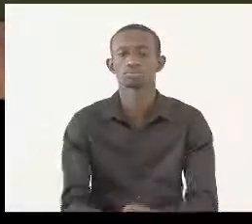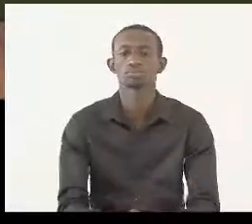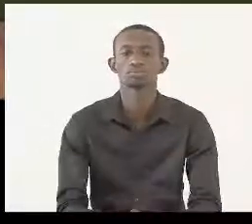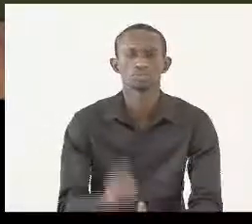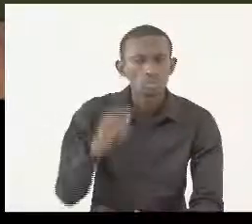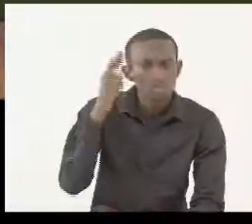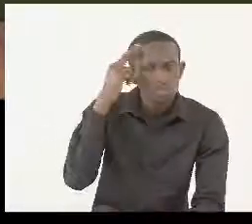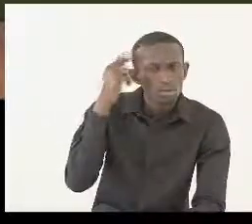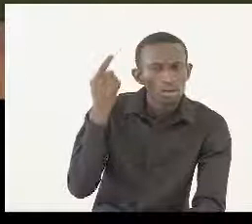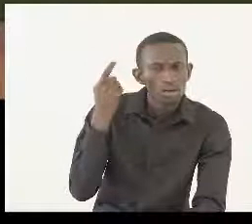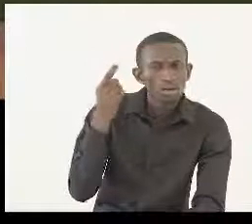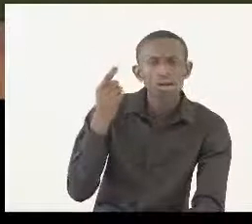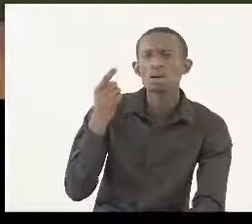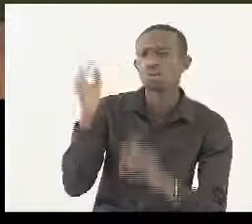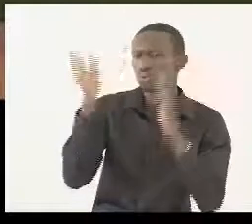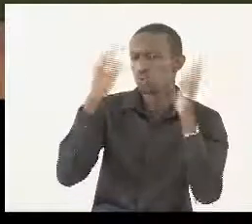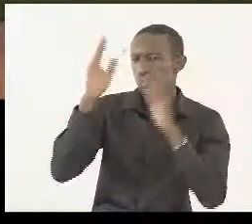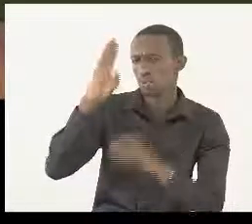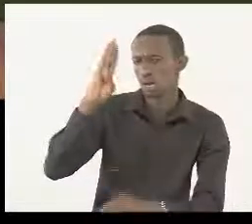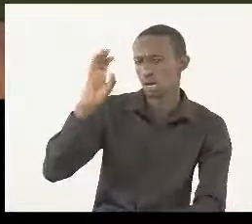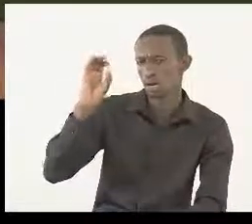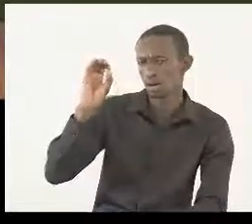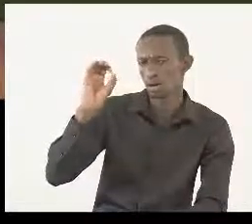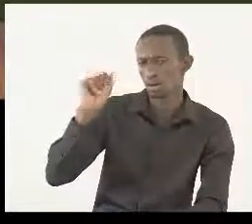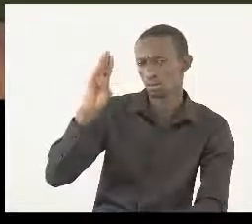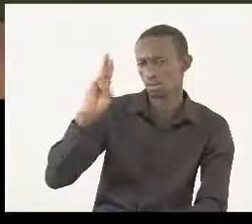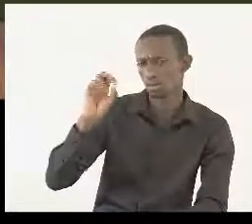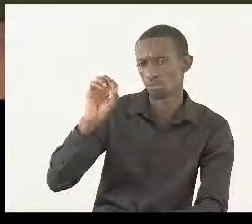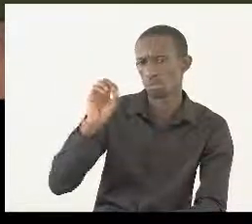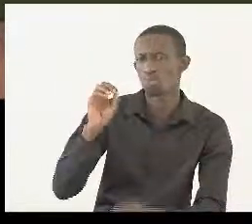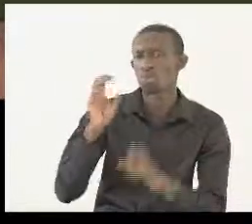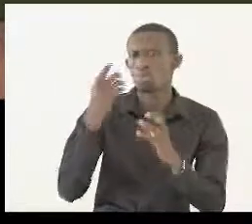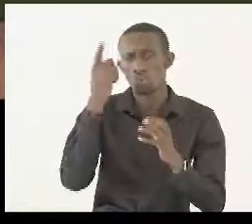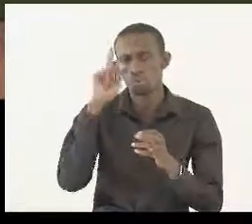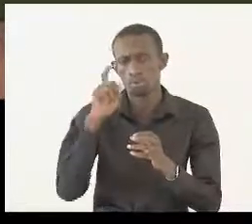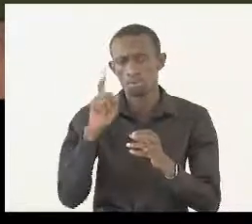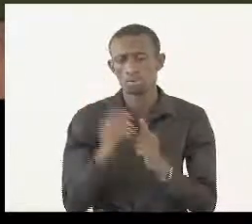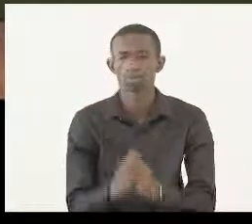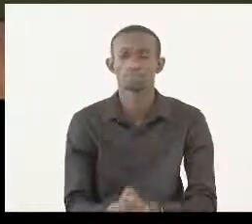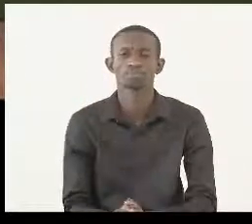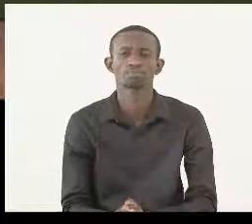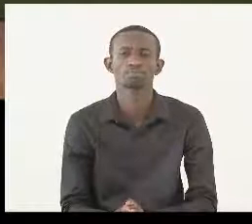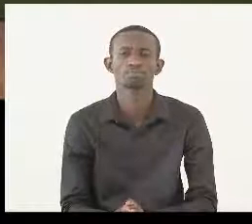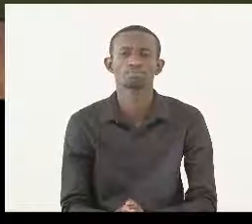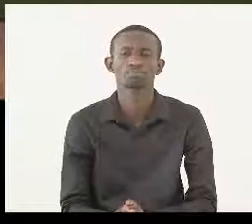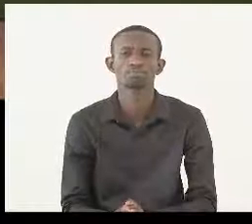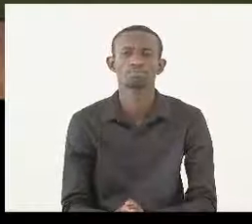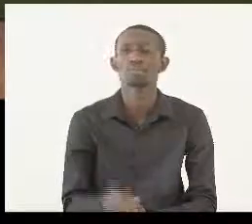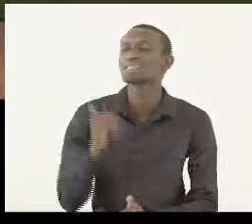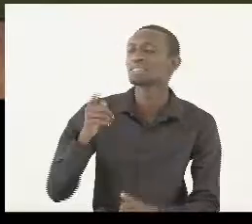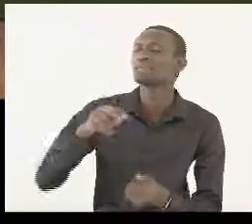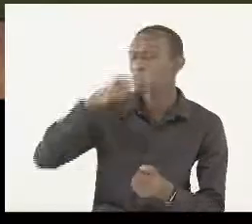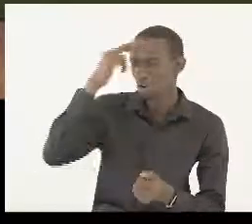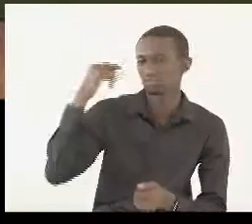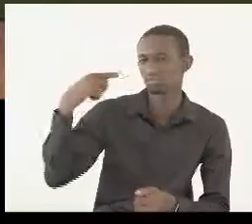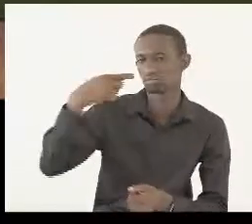You remember the air bubbles which were produced when calcium was reacting with water. It's because of the gas, the